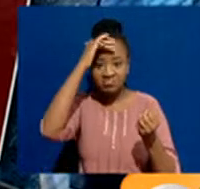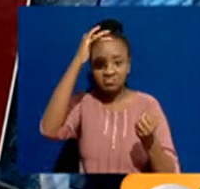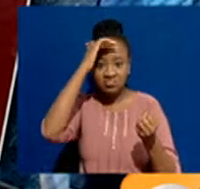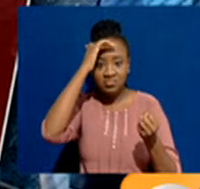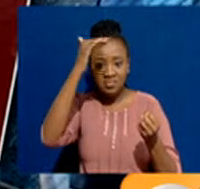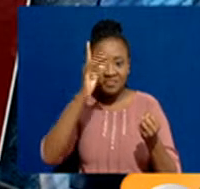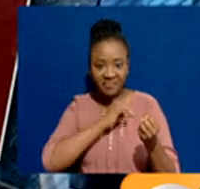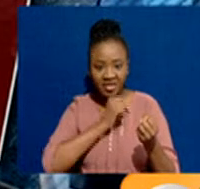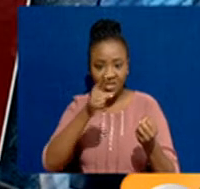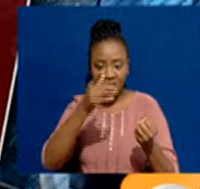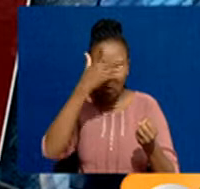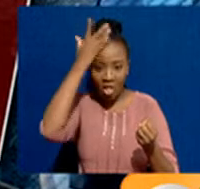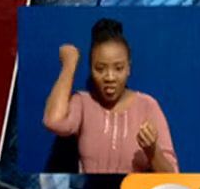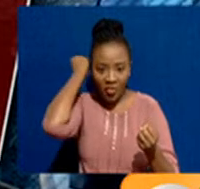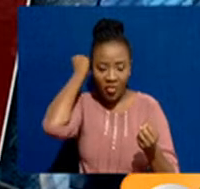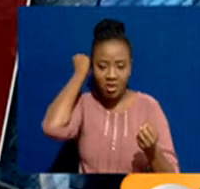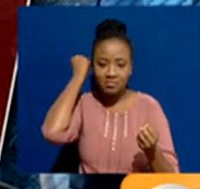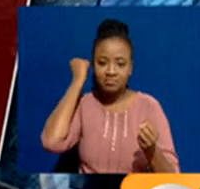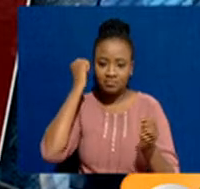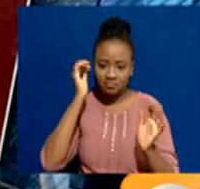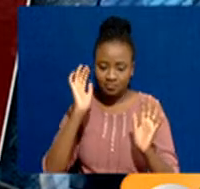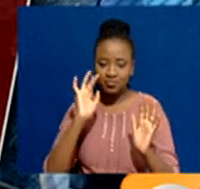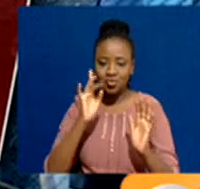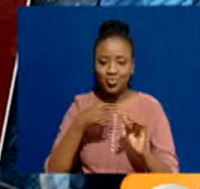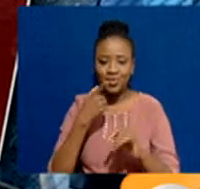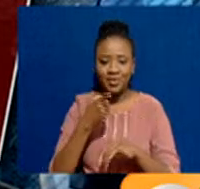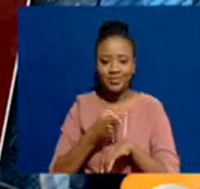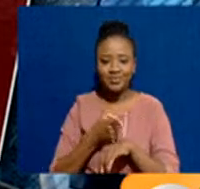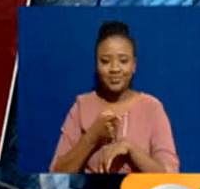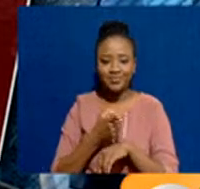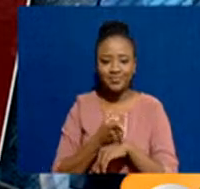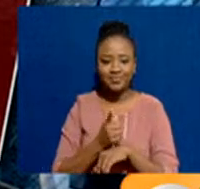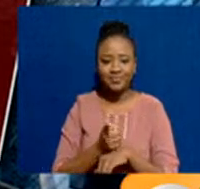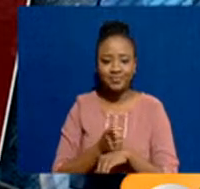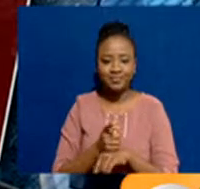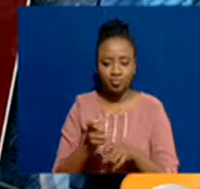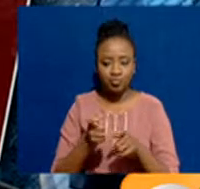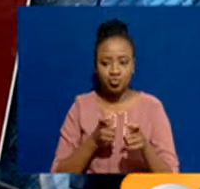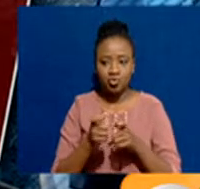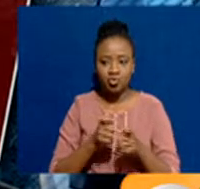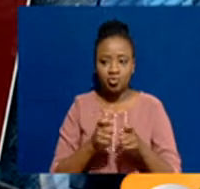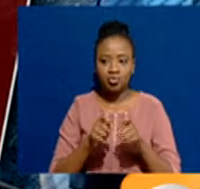the country by the NTSA and the National Police